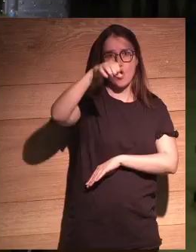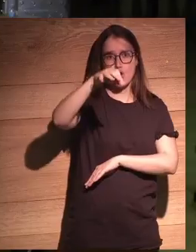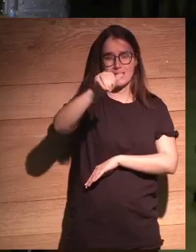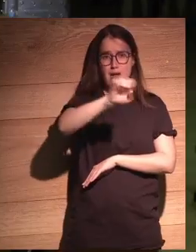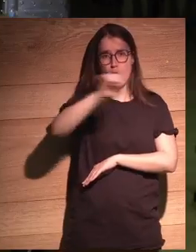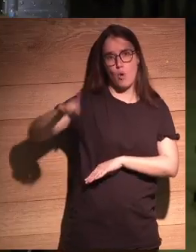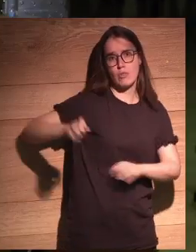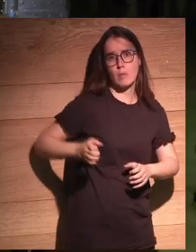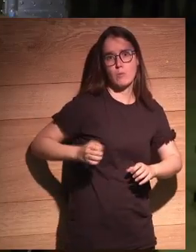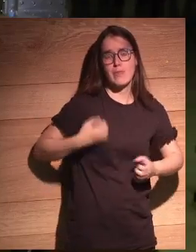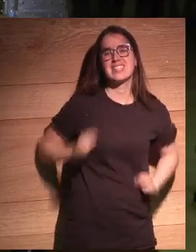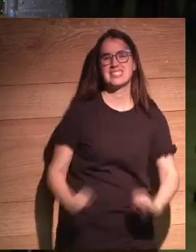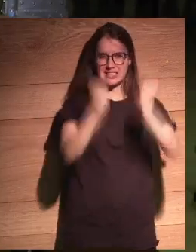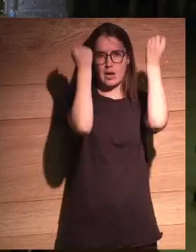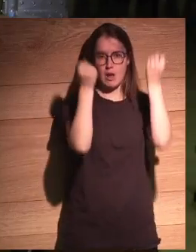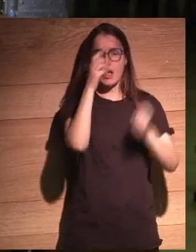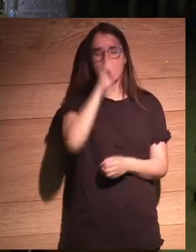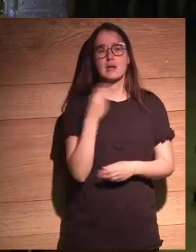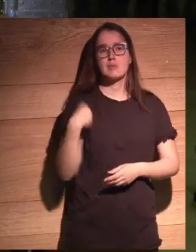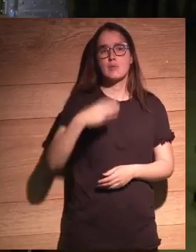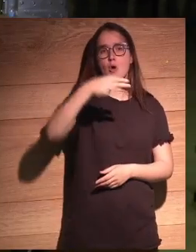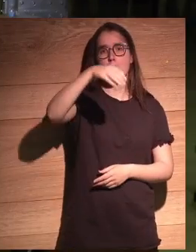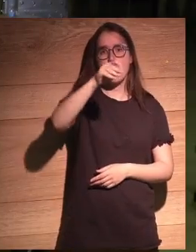and facing